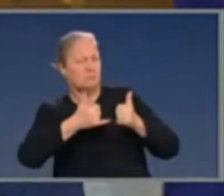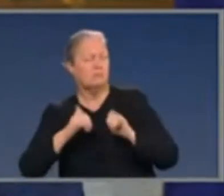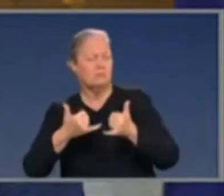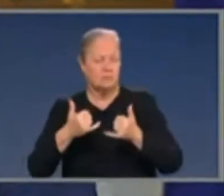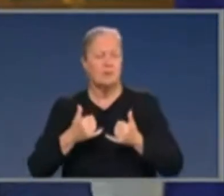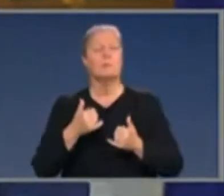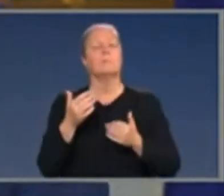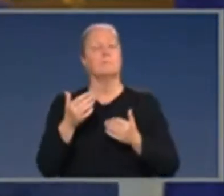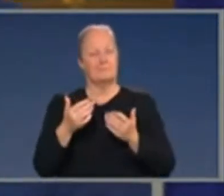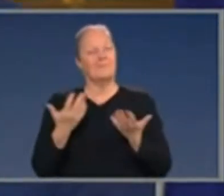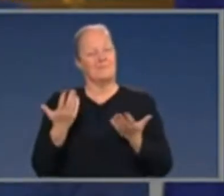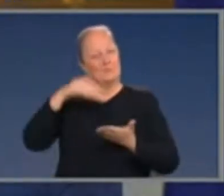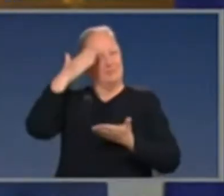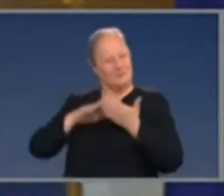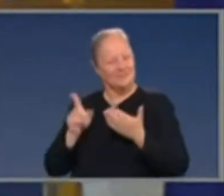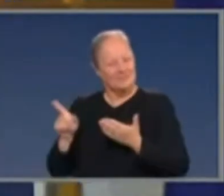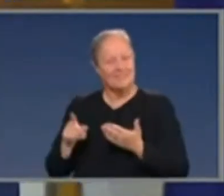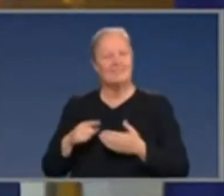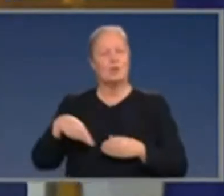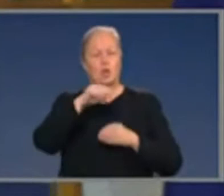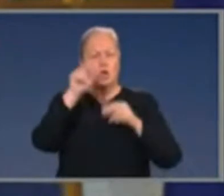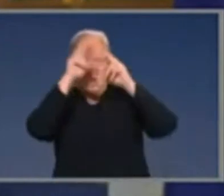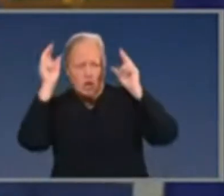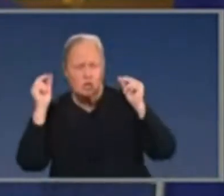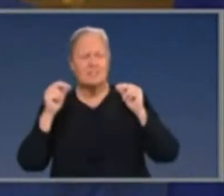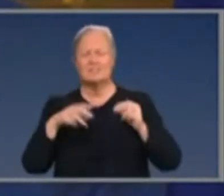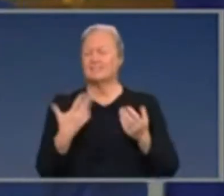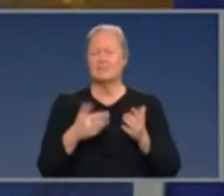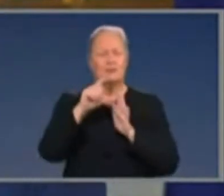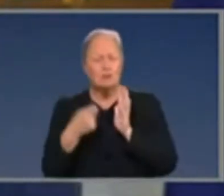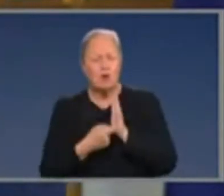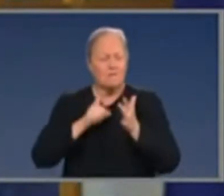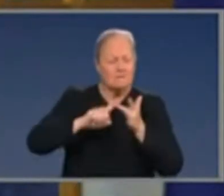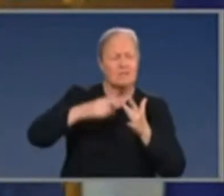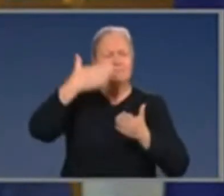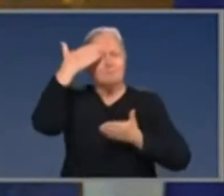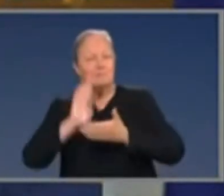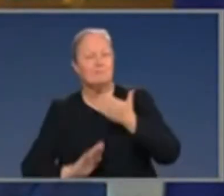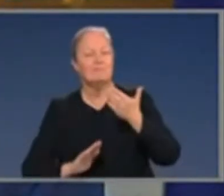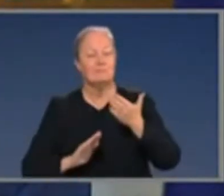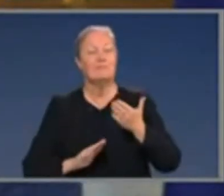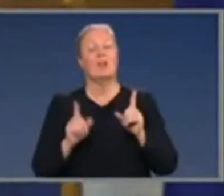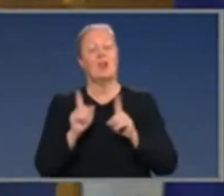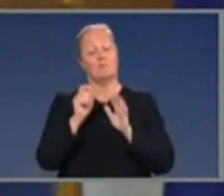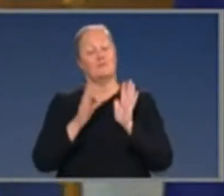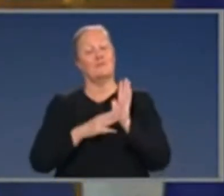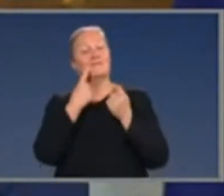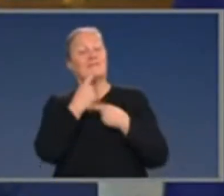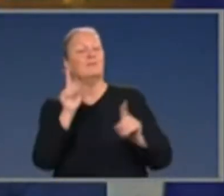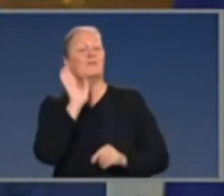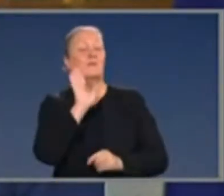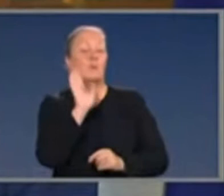to with nursing staff, infectious diseases physicians, public health physicians, and as the Prime Minister said, they're setting